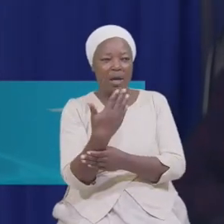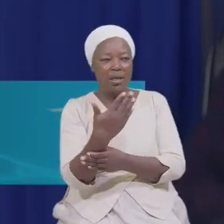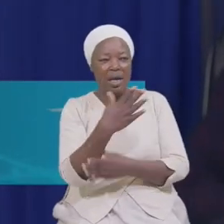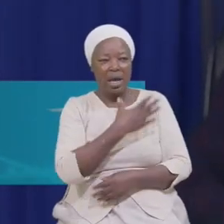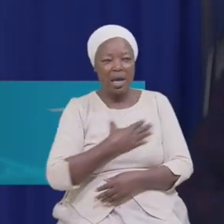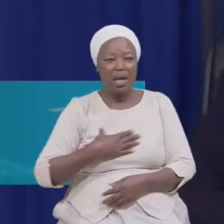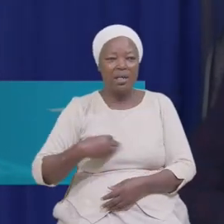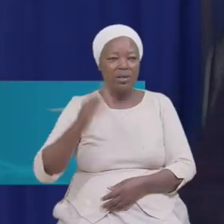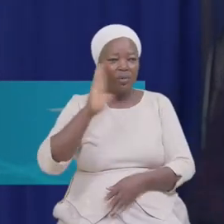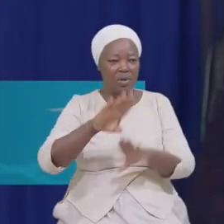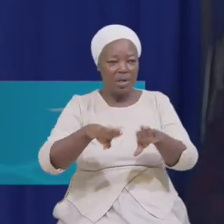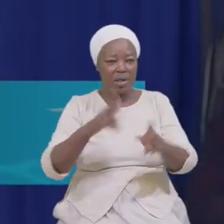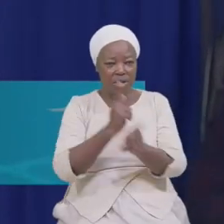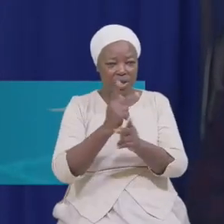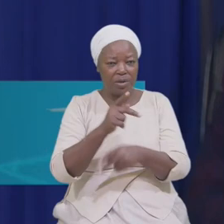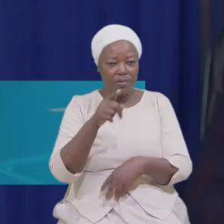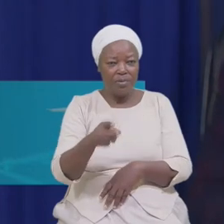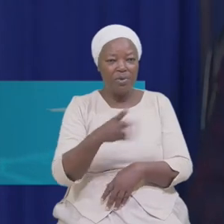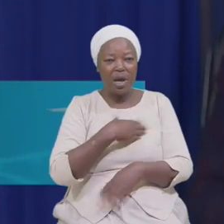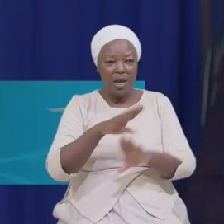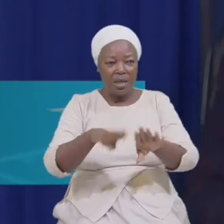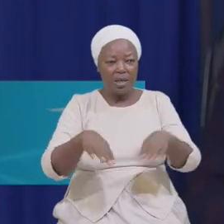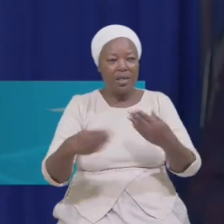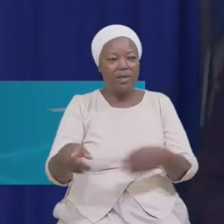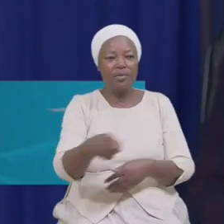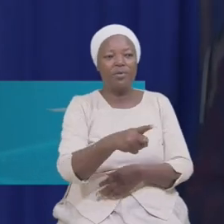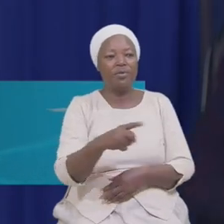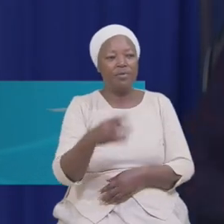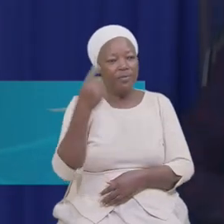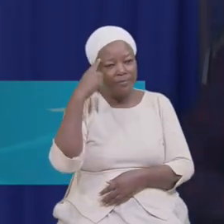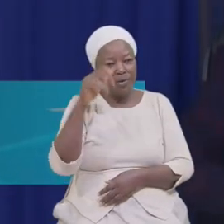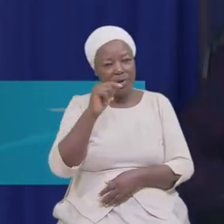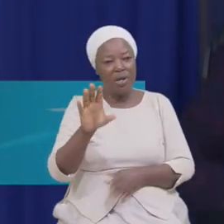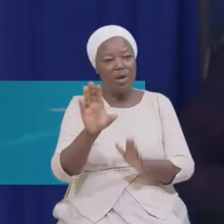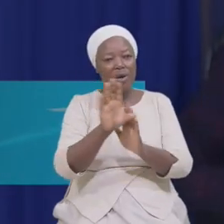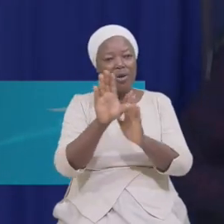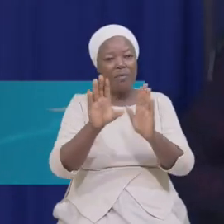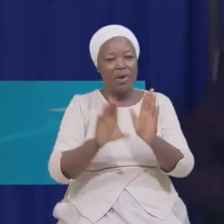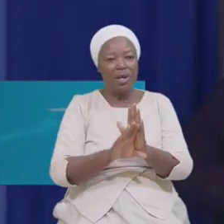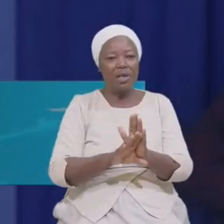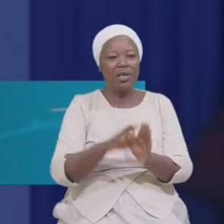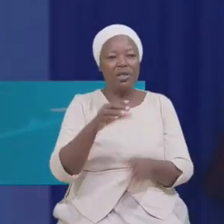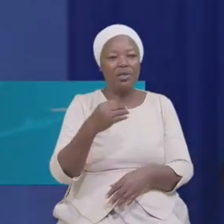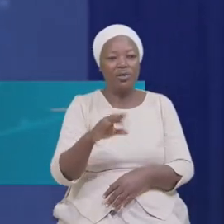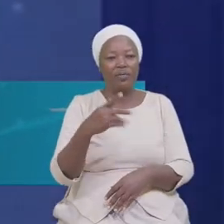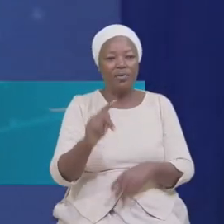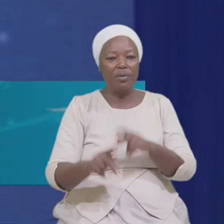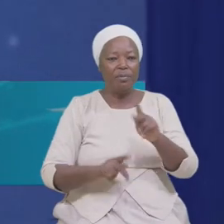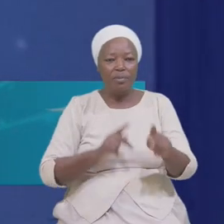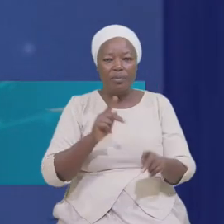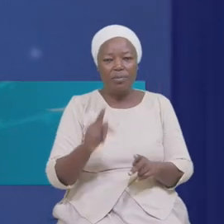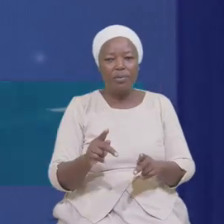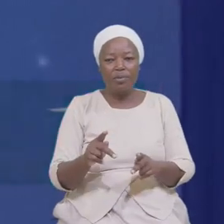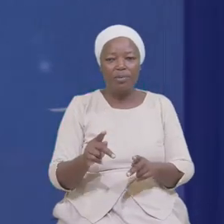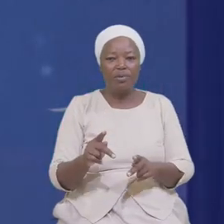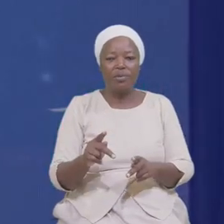thee, and give thee for a covenant of the people. He's talking to